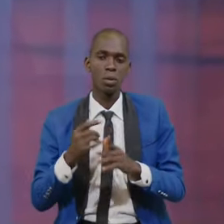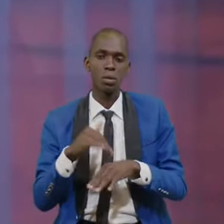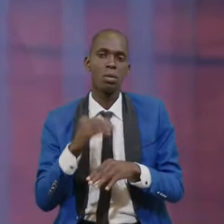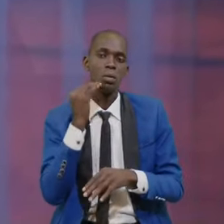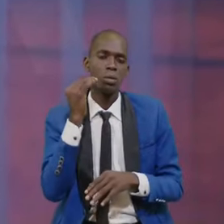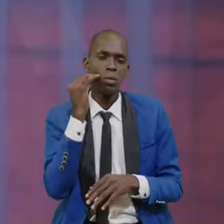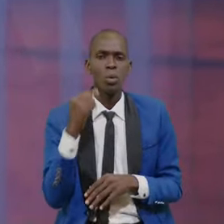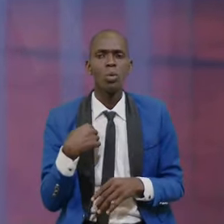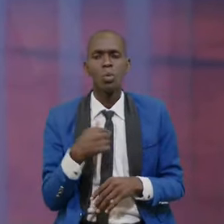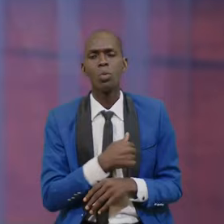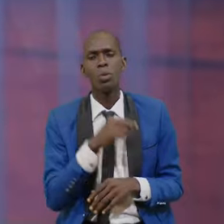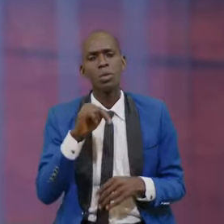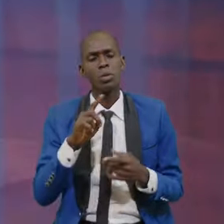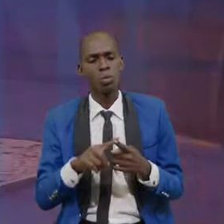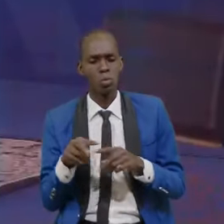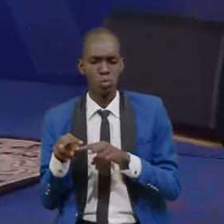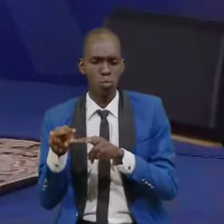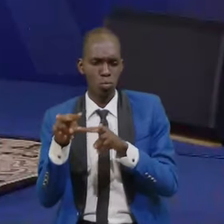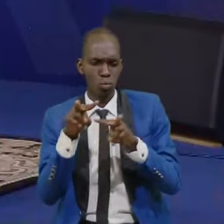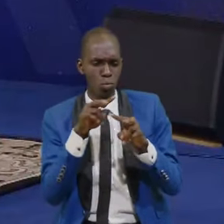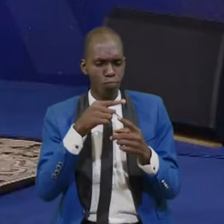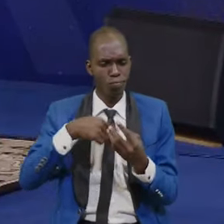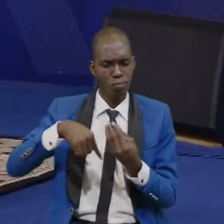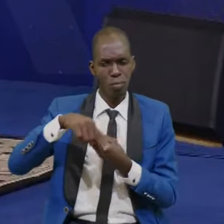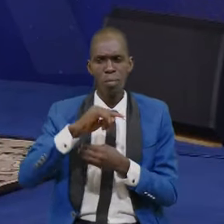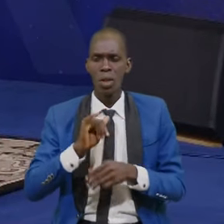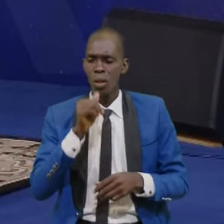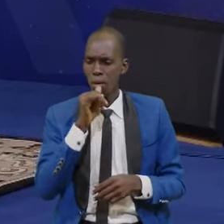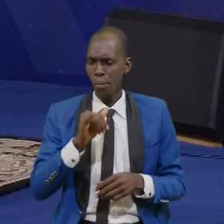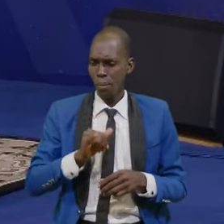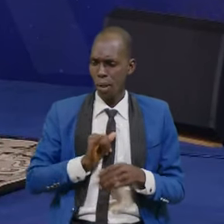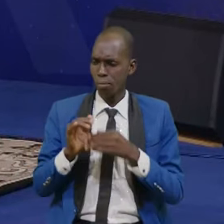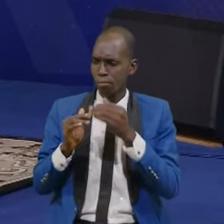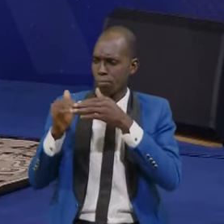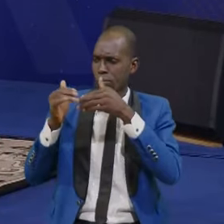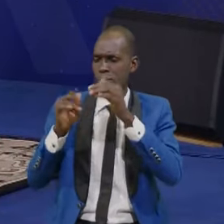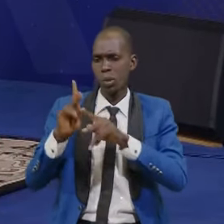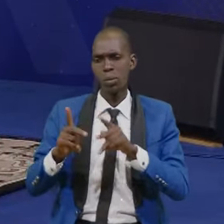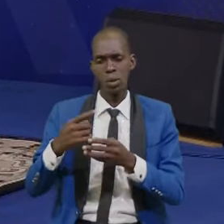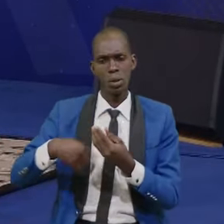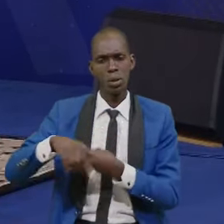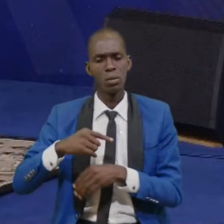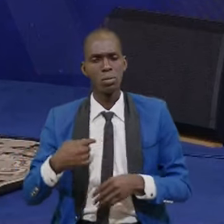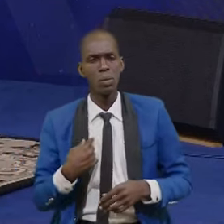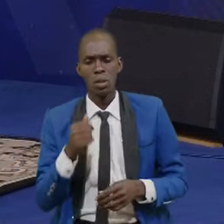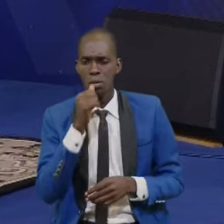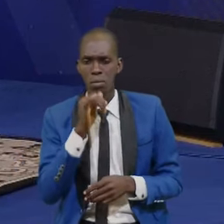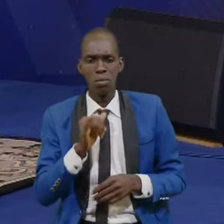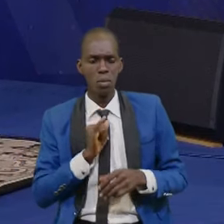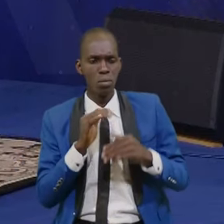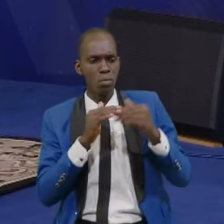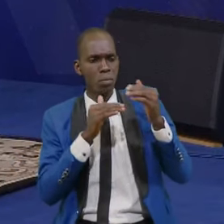look around. Am I edifying the people who are closest to me? Am I edifying the people? Am